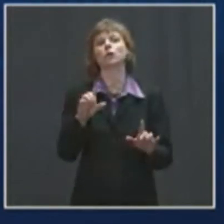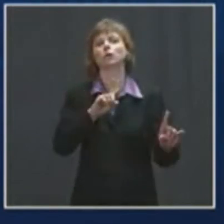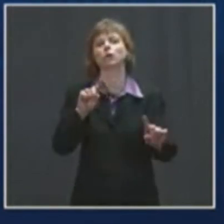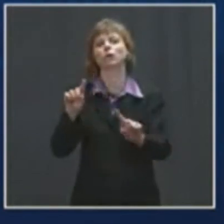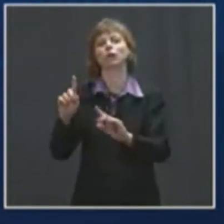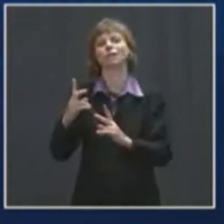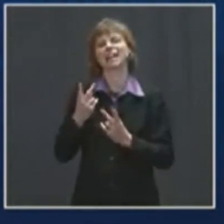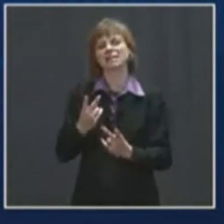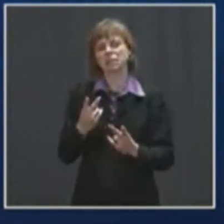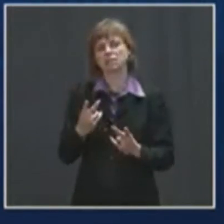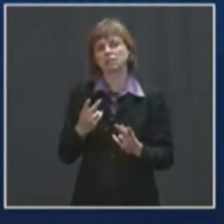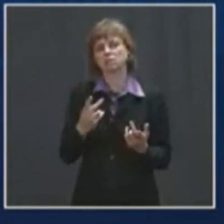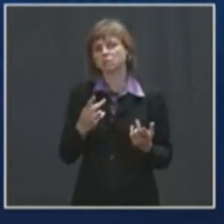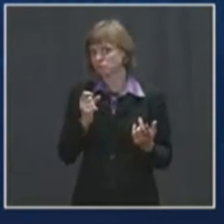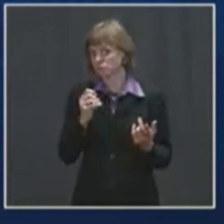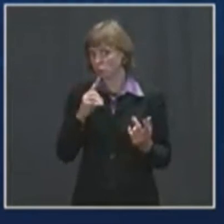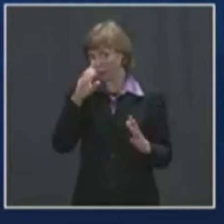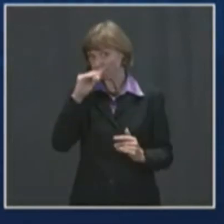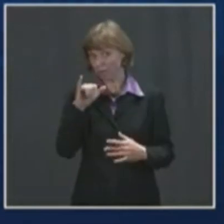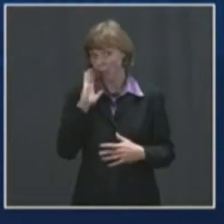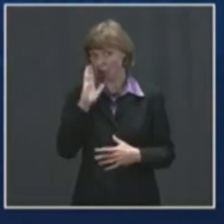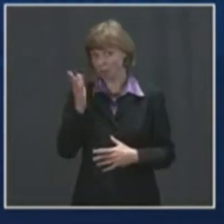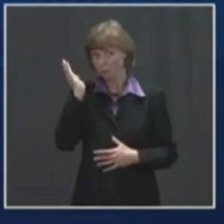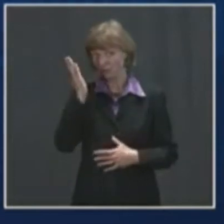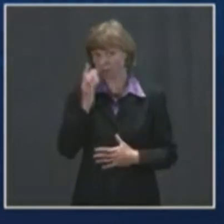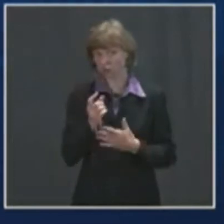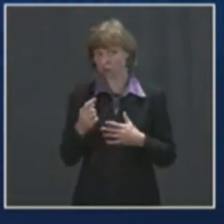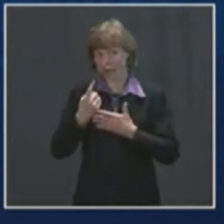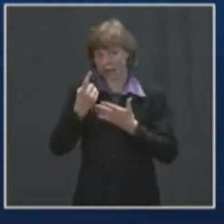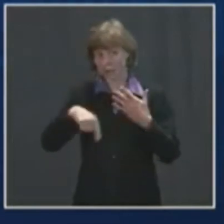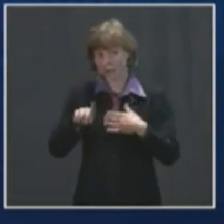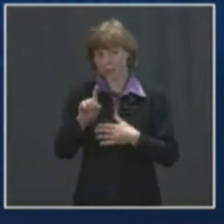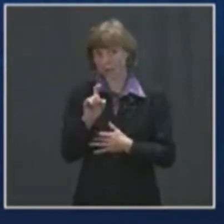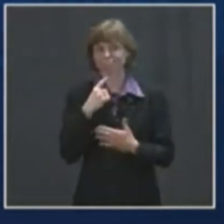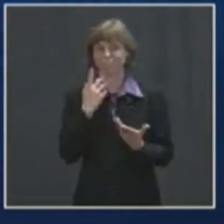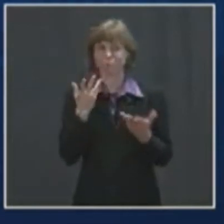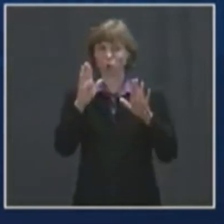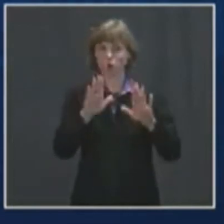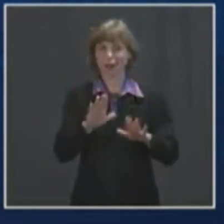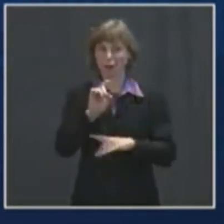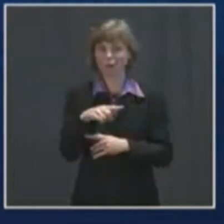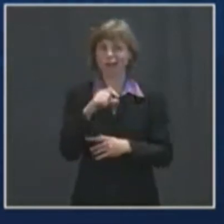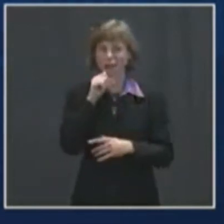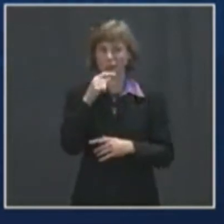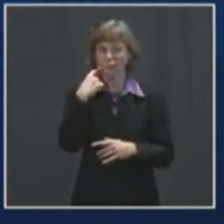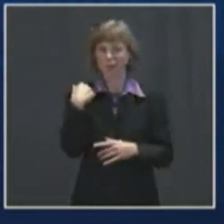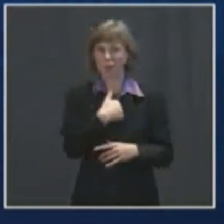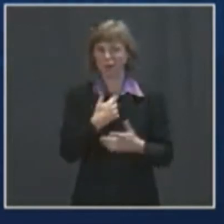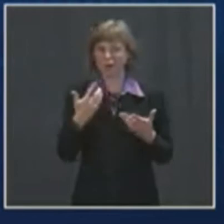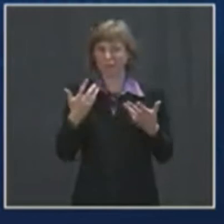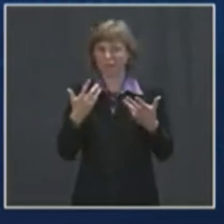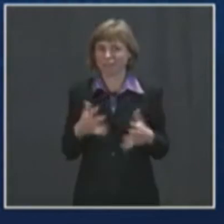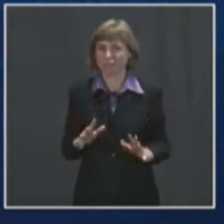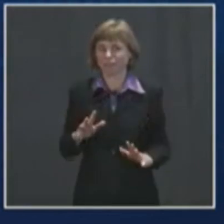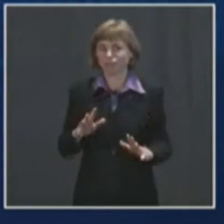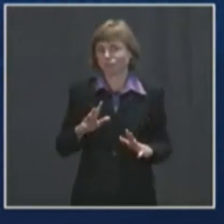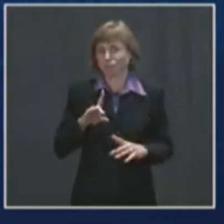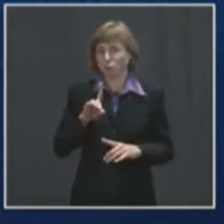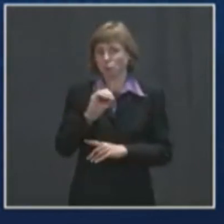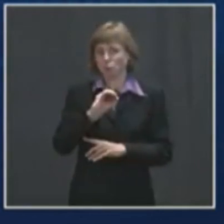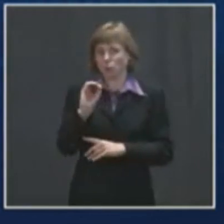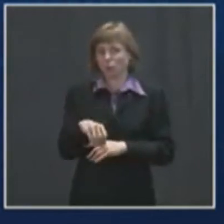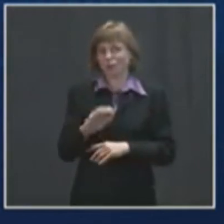expecting a speech at that event next week? That's a great question. I don't think we're fully cooked yet in the process. Certainly